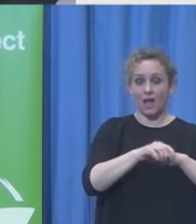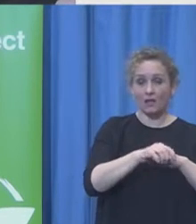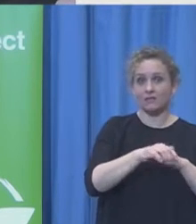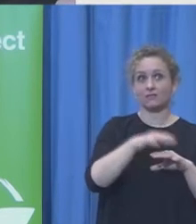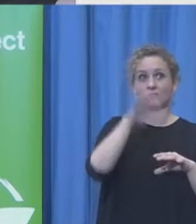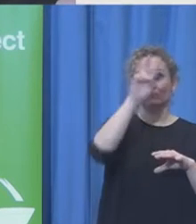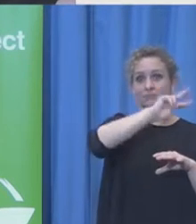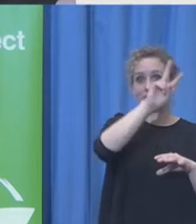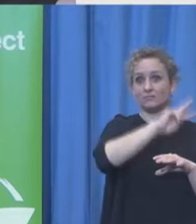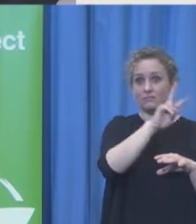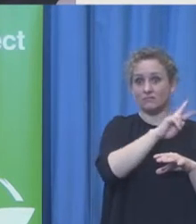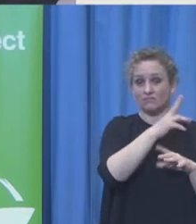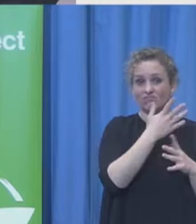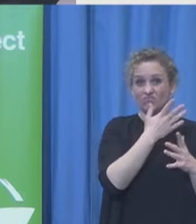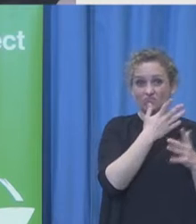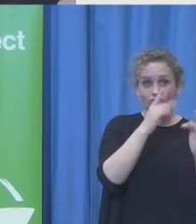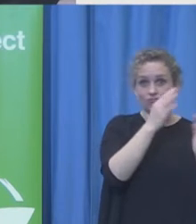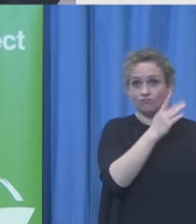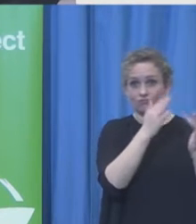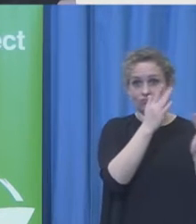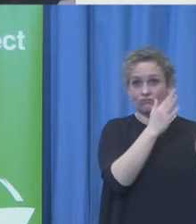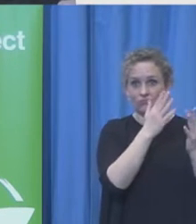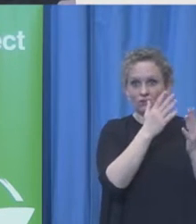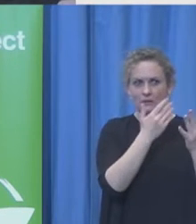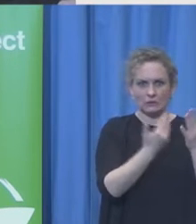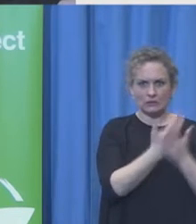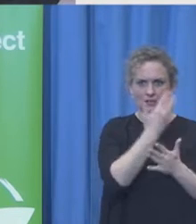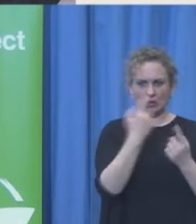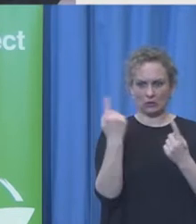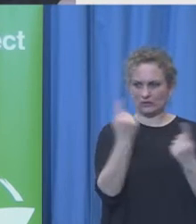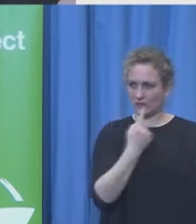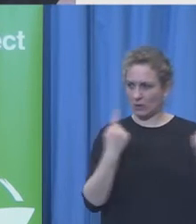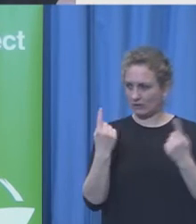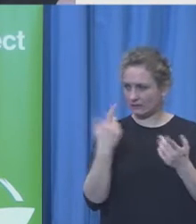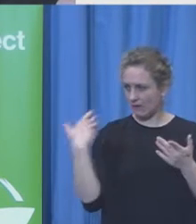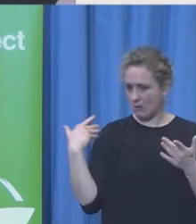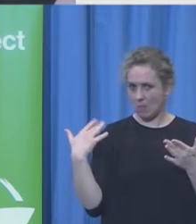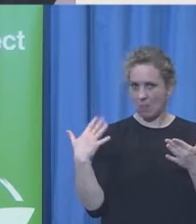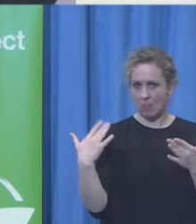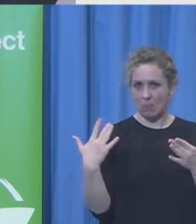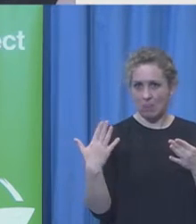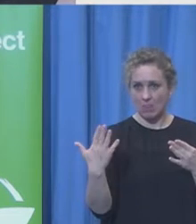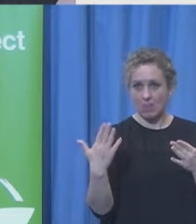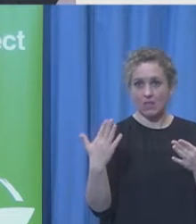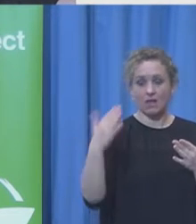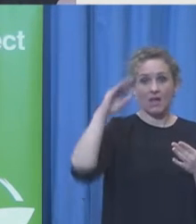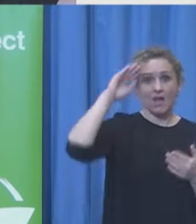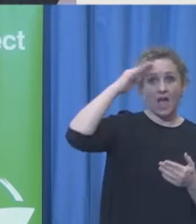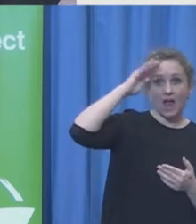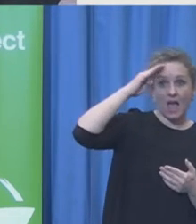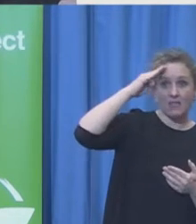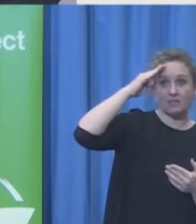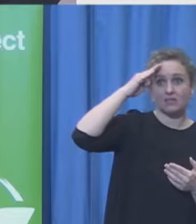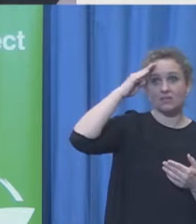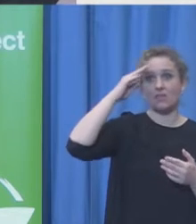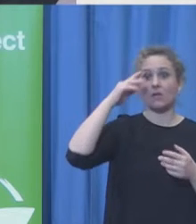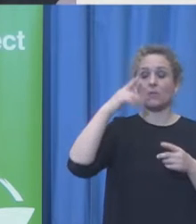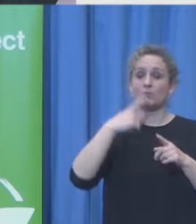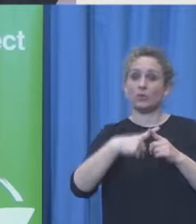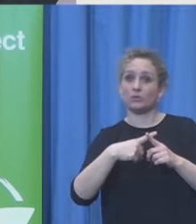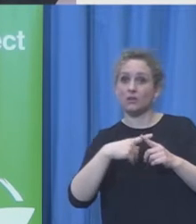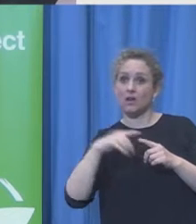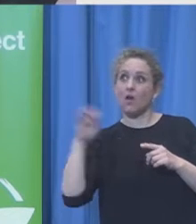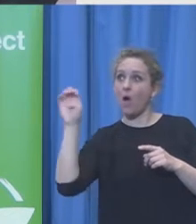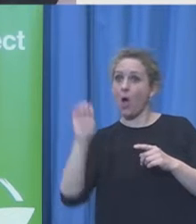certainly create a whole new narrative between Ireland and Europe. Thankfully, in terms of an economy. We're not